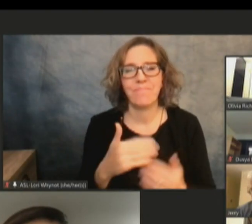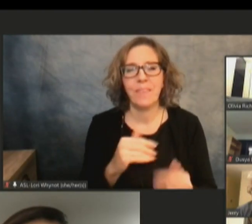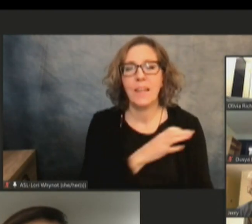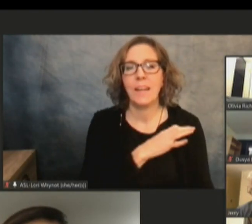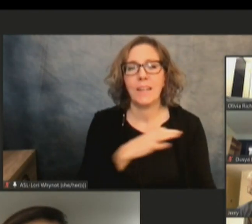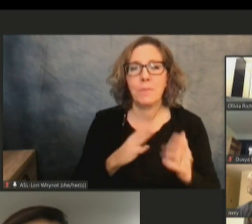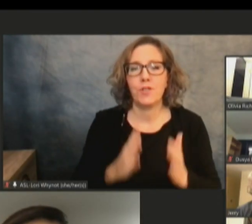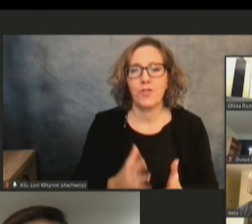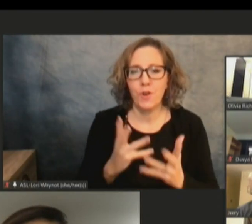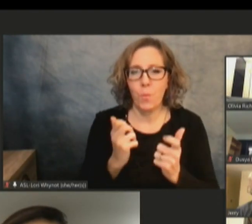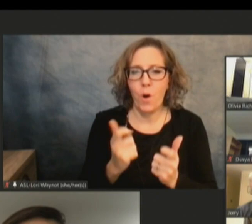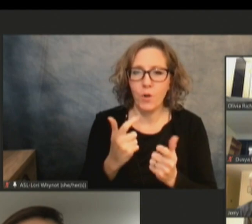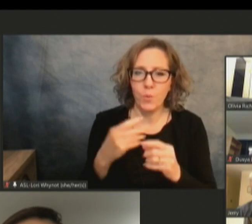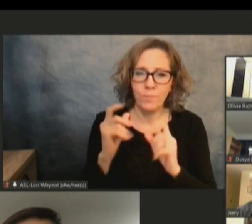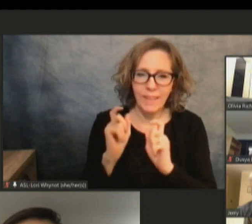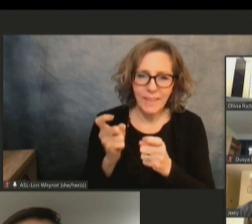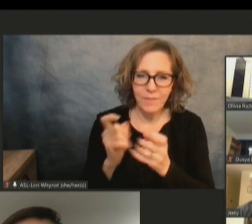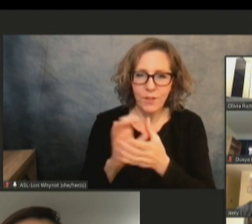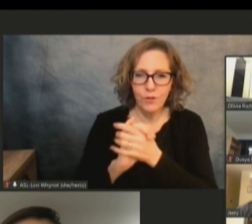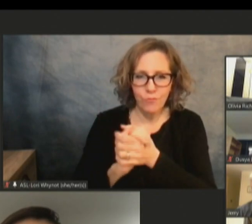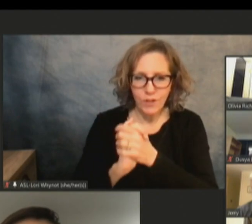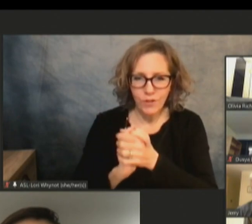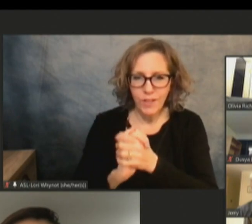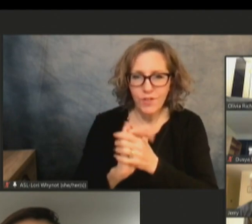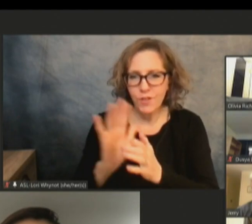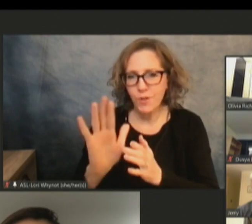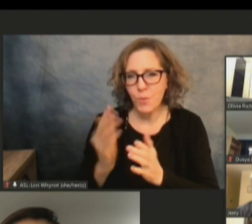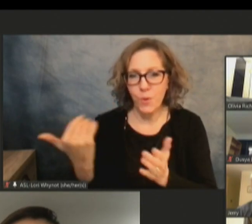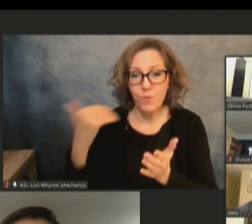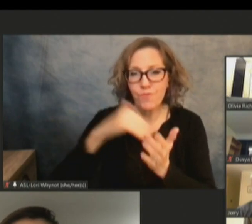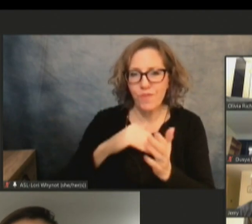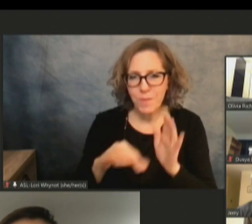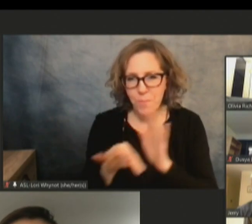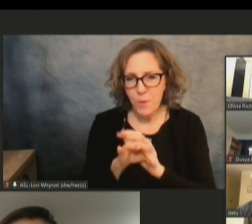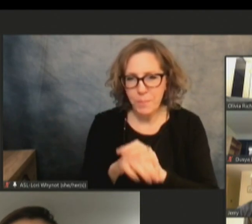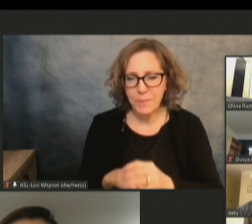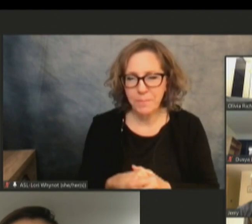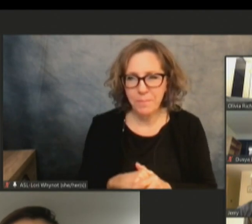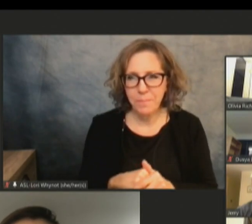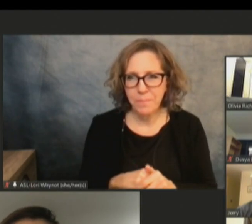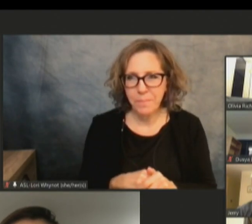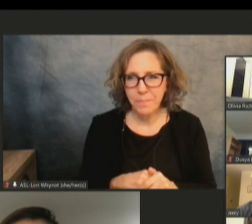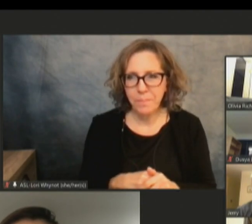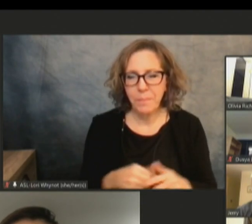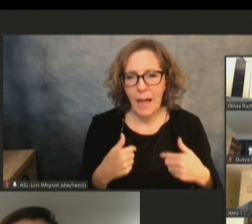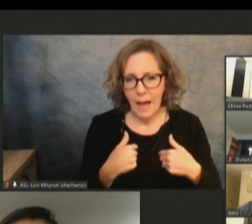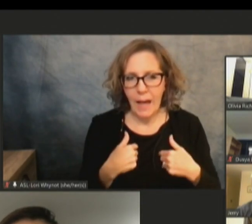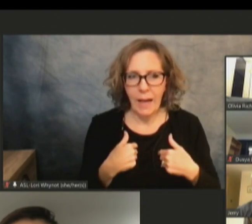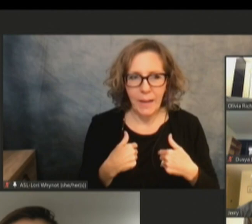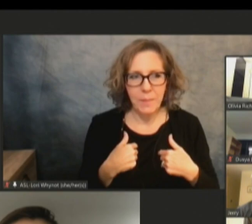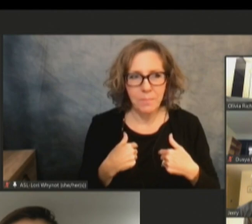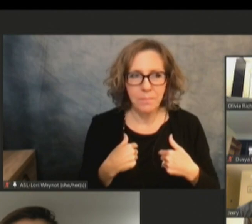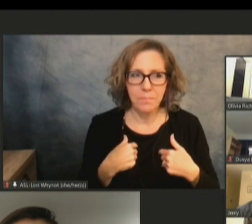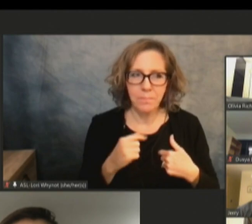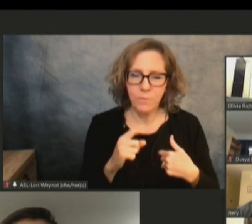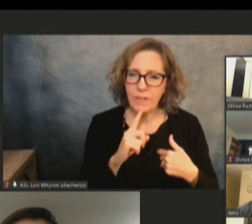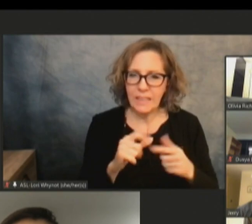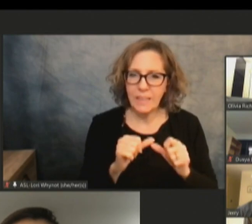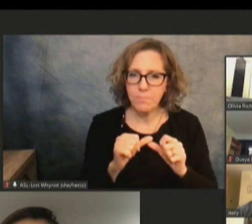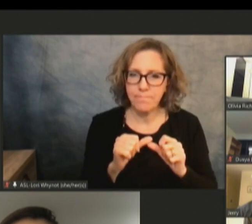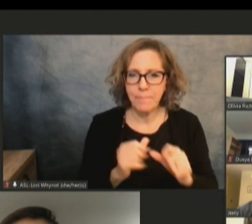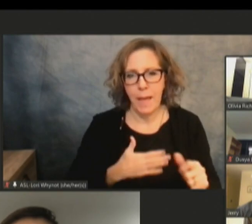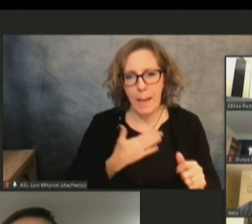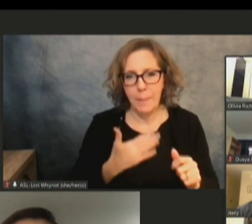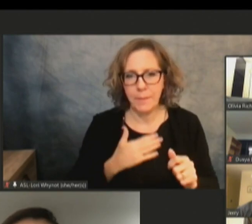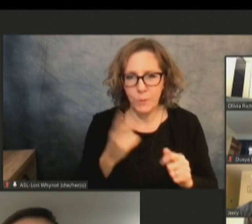to congratulate you on your reappointment. I myself am very pleased that there's continuity in the